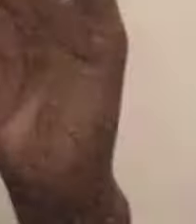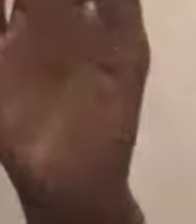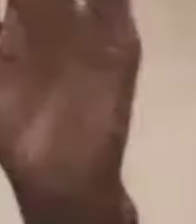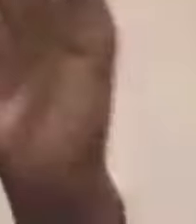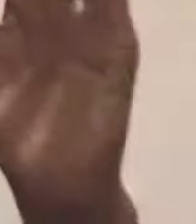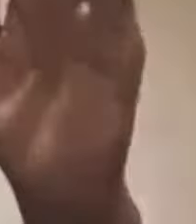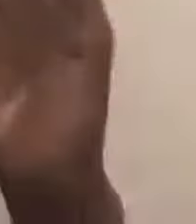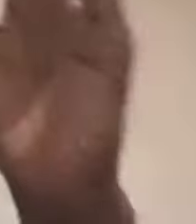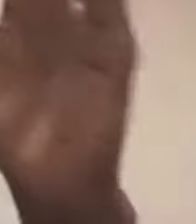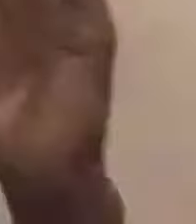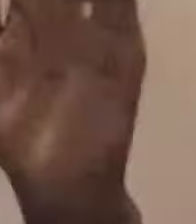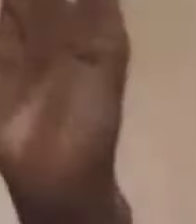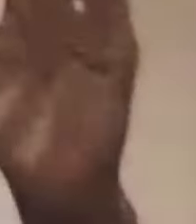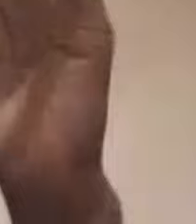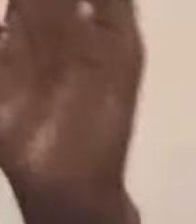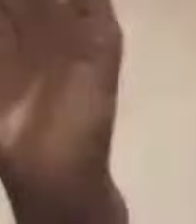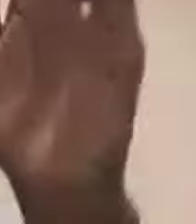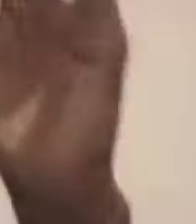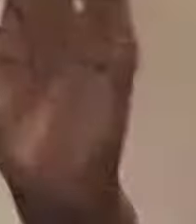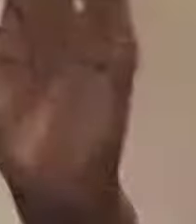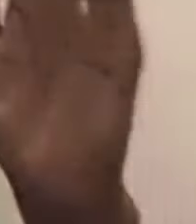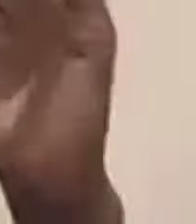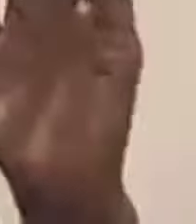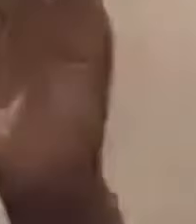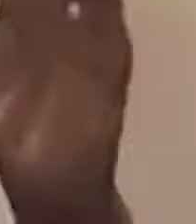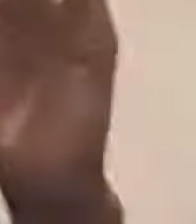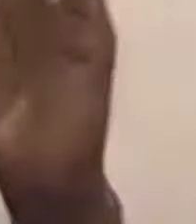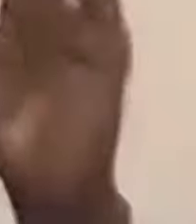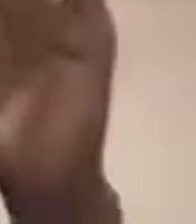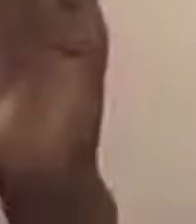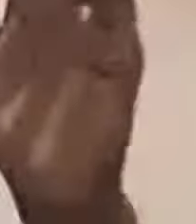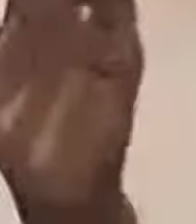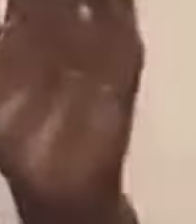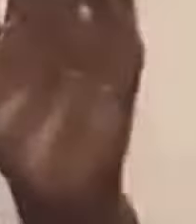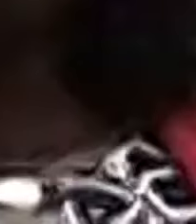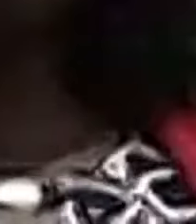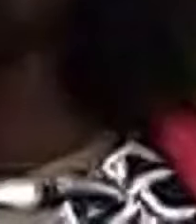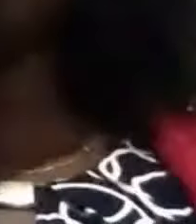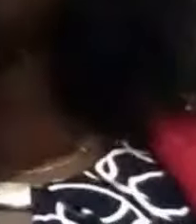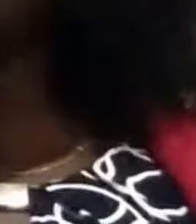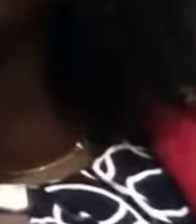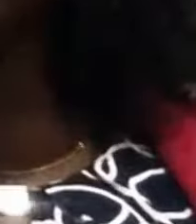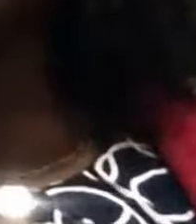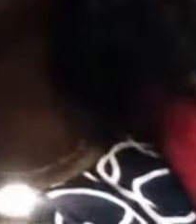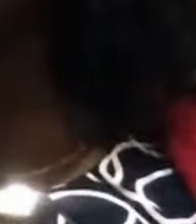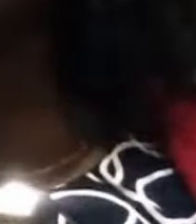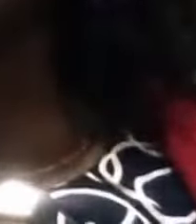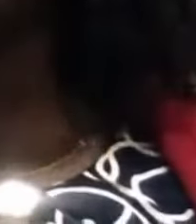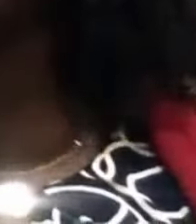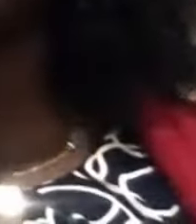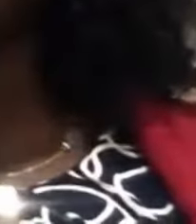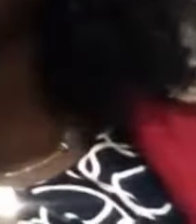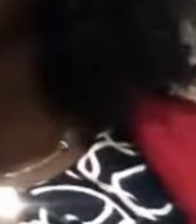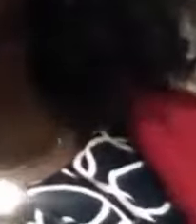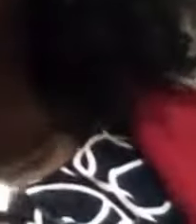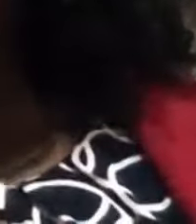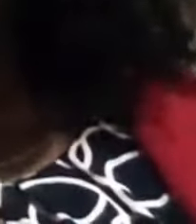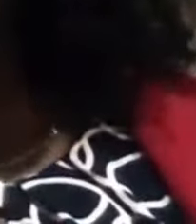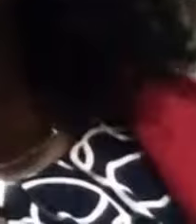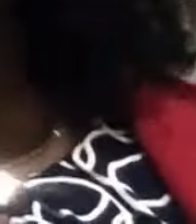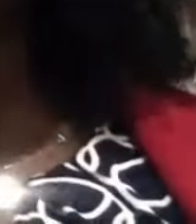Lord. Open your mouth and bless the Lord. Bless the Lord. Bless the Lord. Yanda la baba